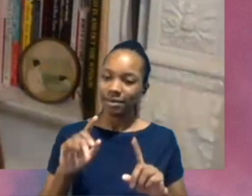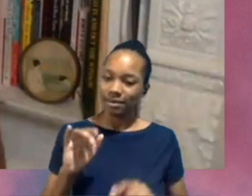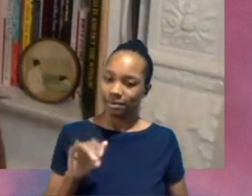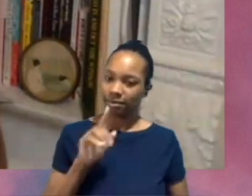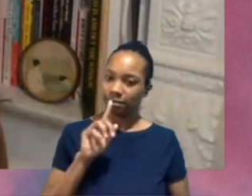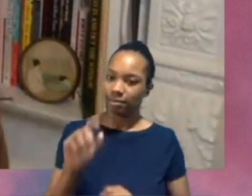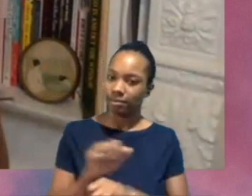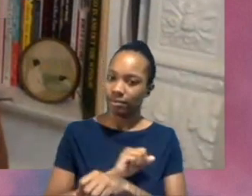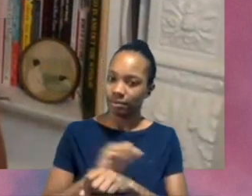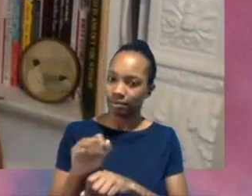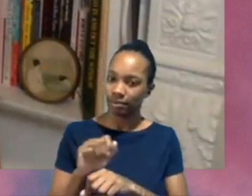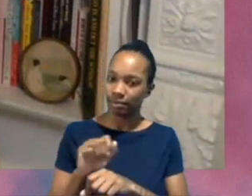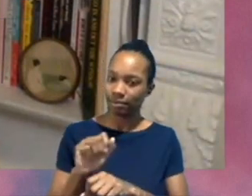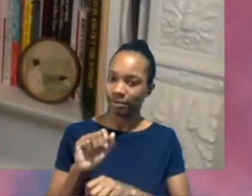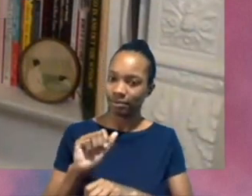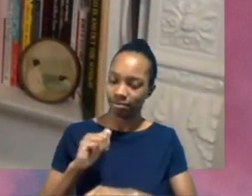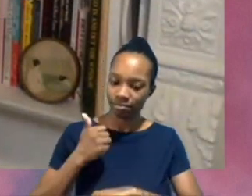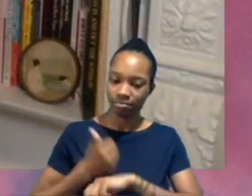lived at all.